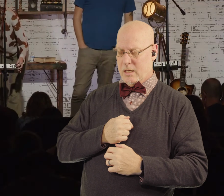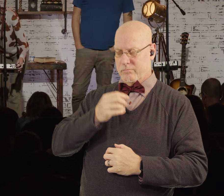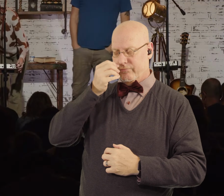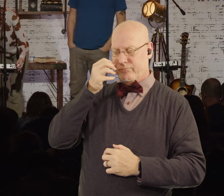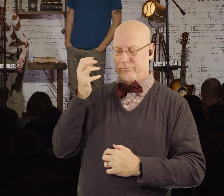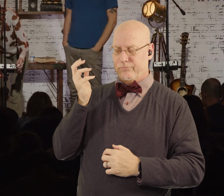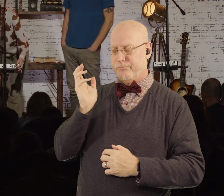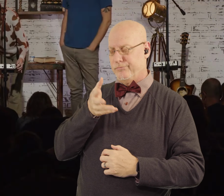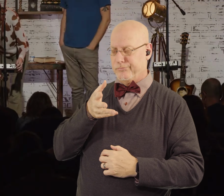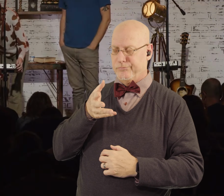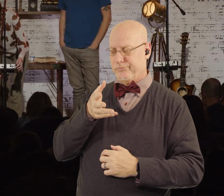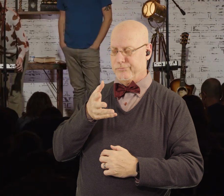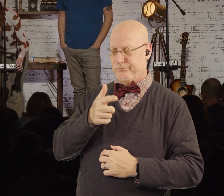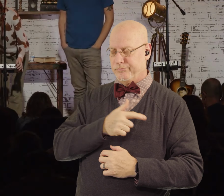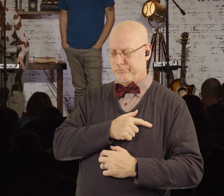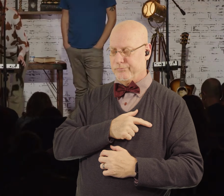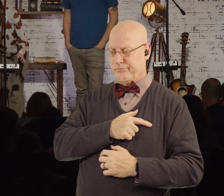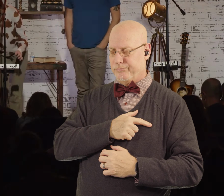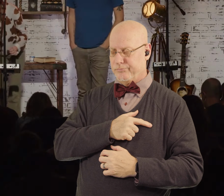for those of us who are apathetic,